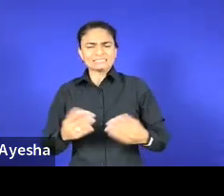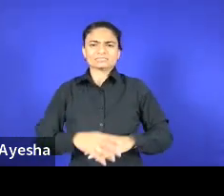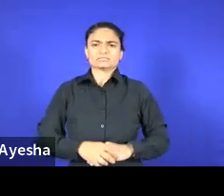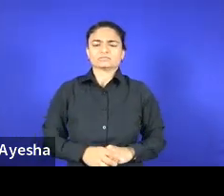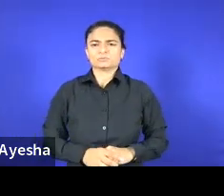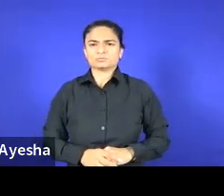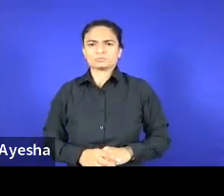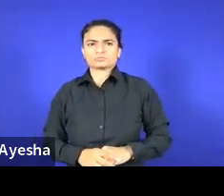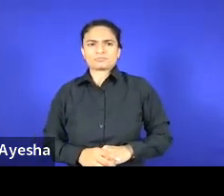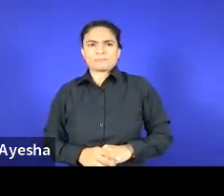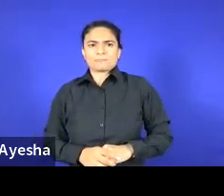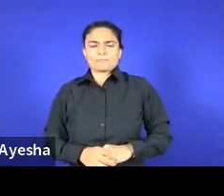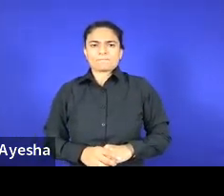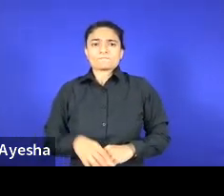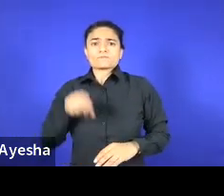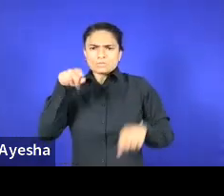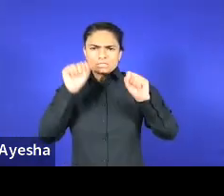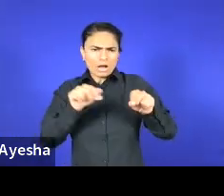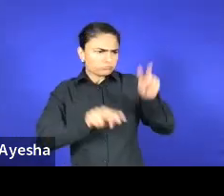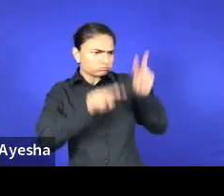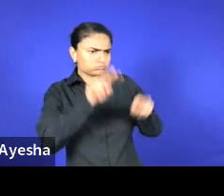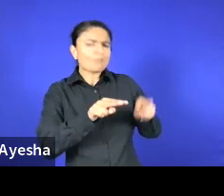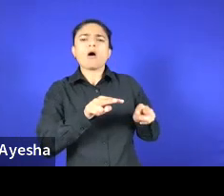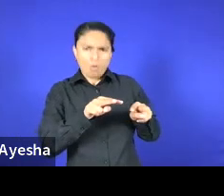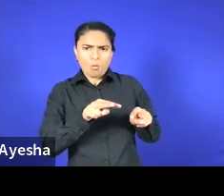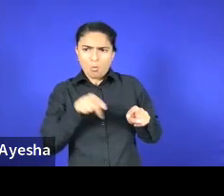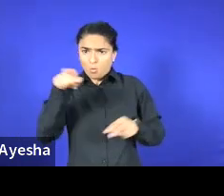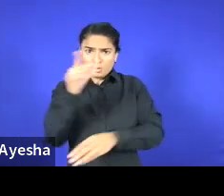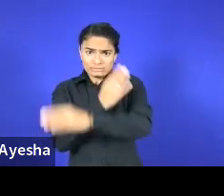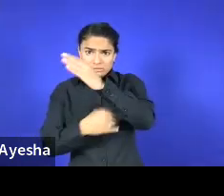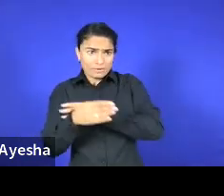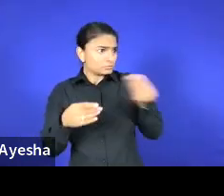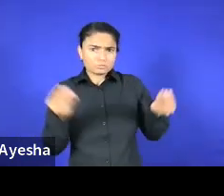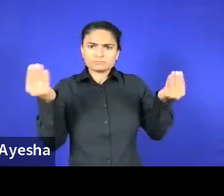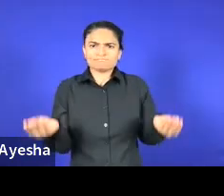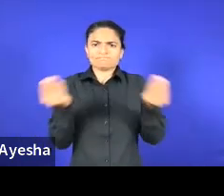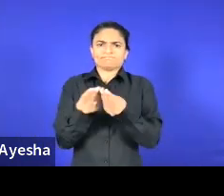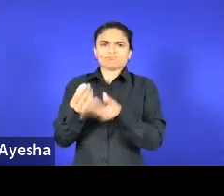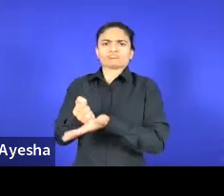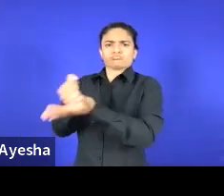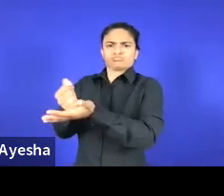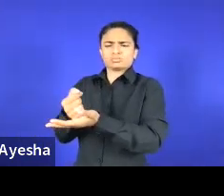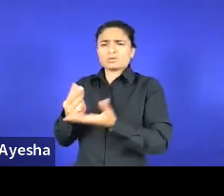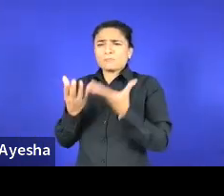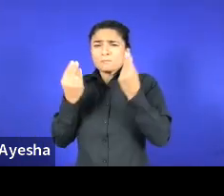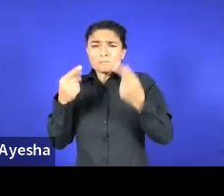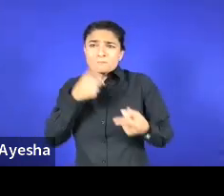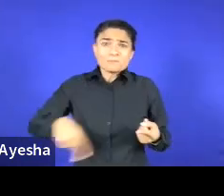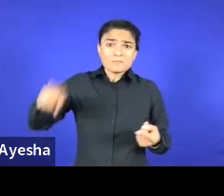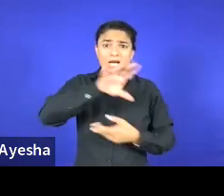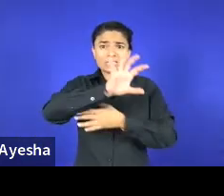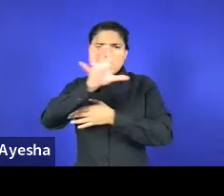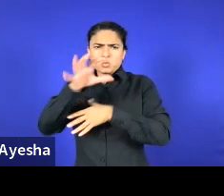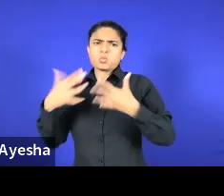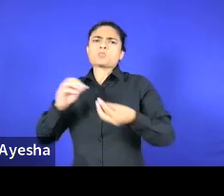the country, which limit access. Another issue that we've seen is, yes, we want to know more about persons